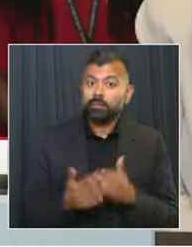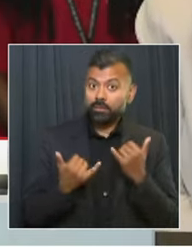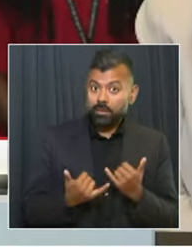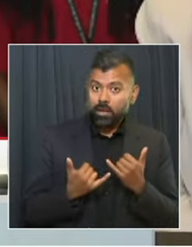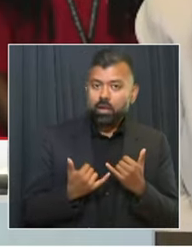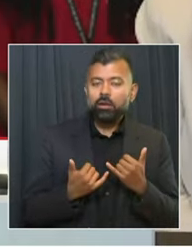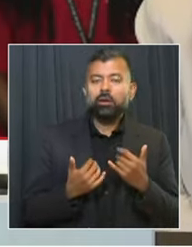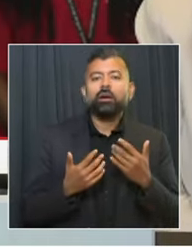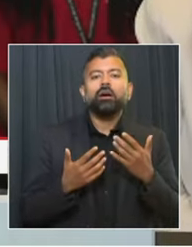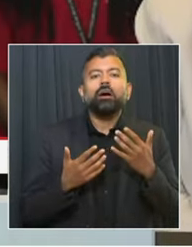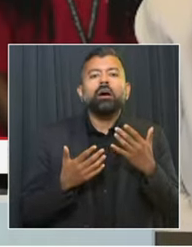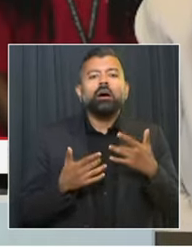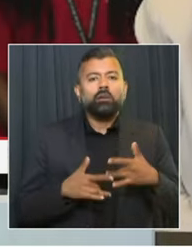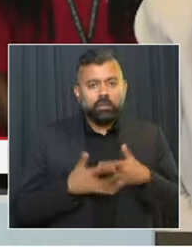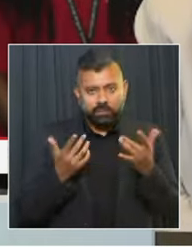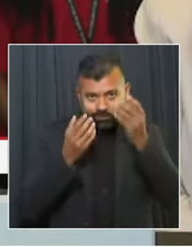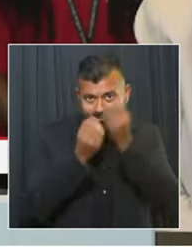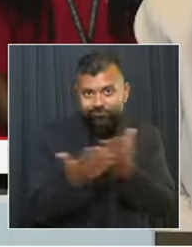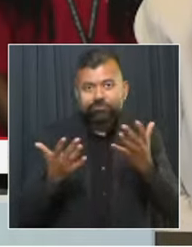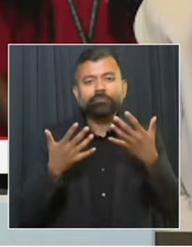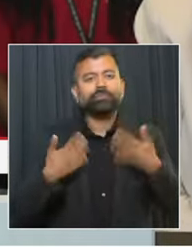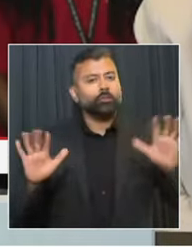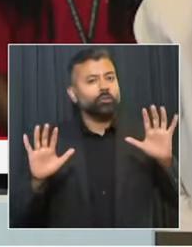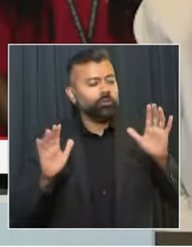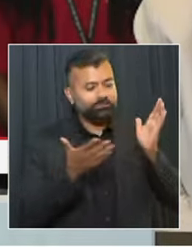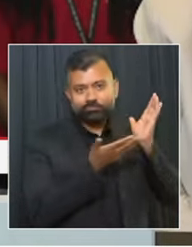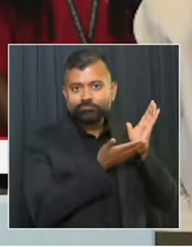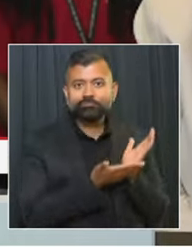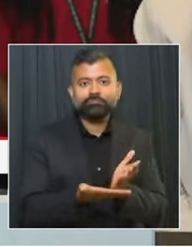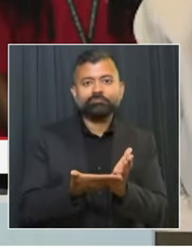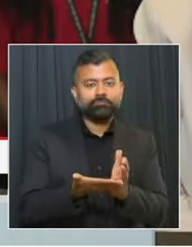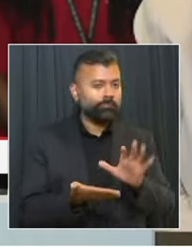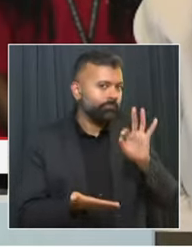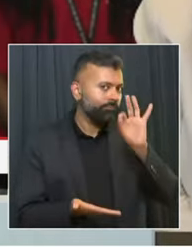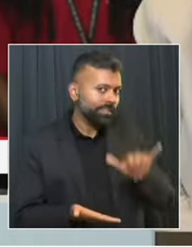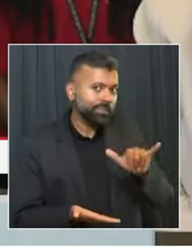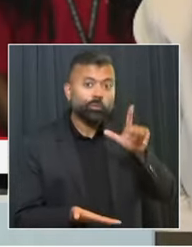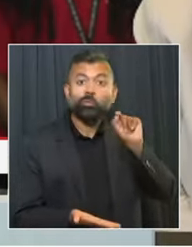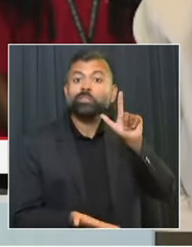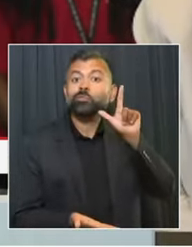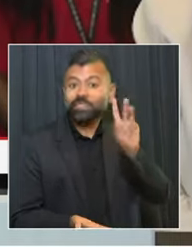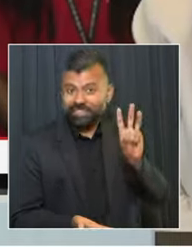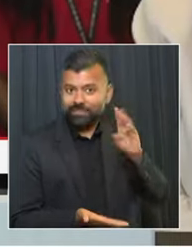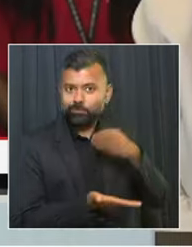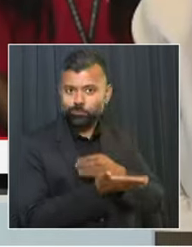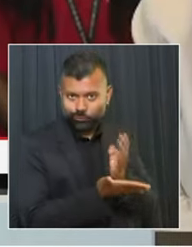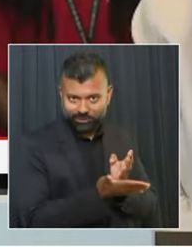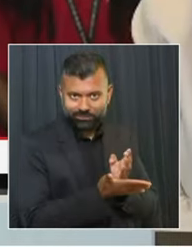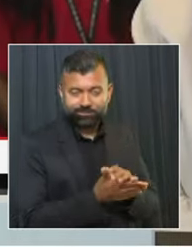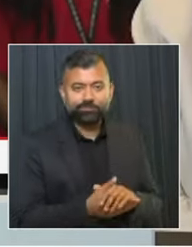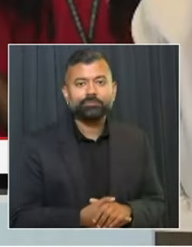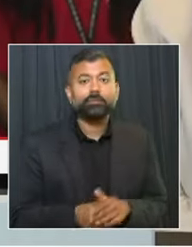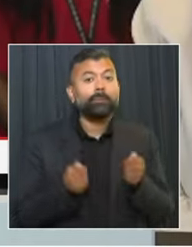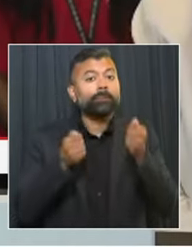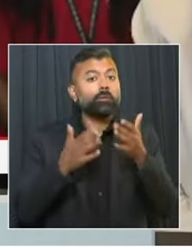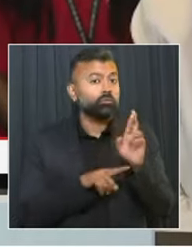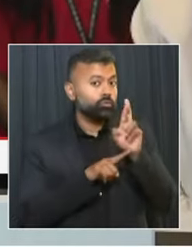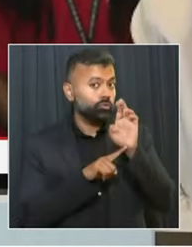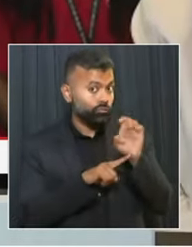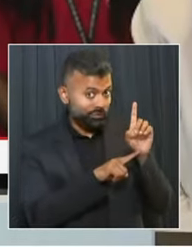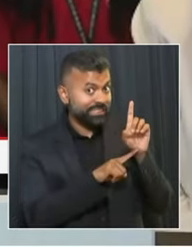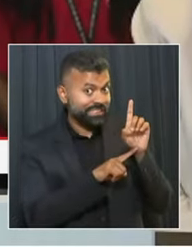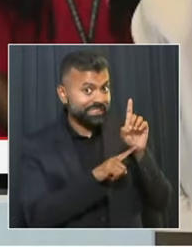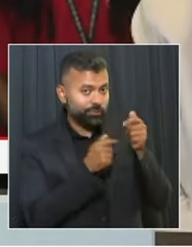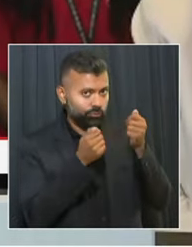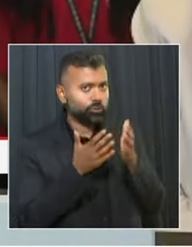budget. Director Reed and the city administrator are my lead budget staff folks, and